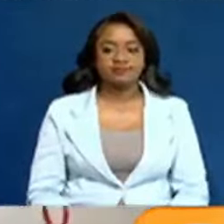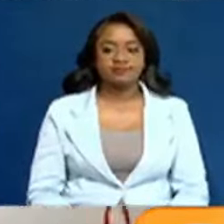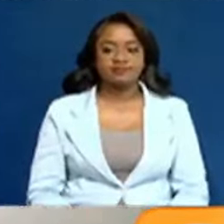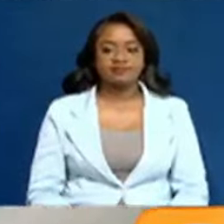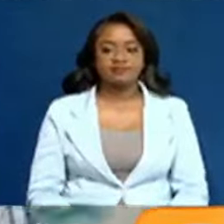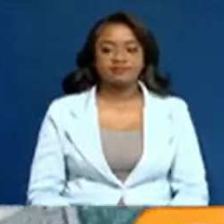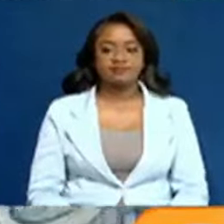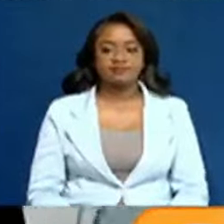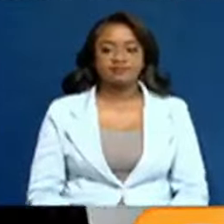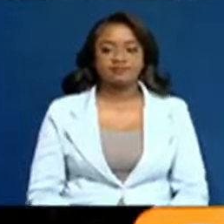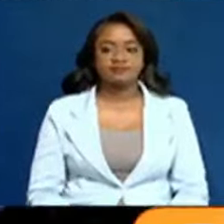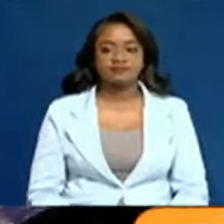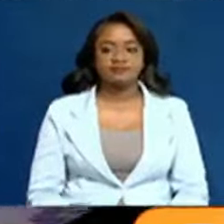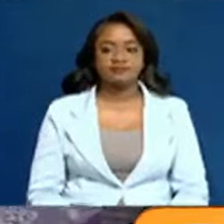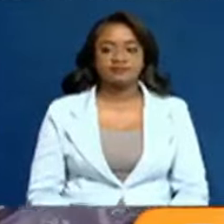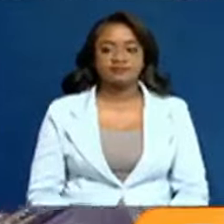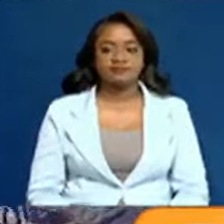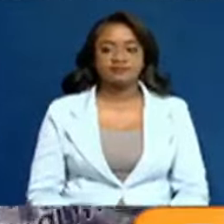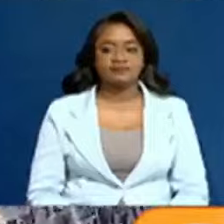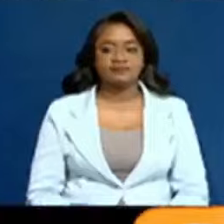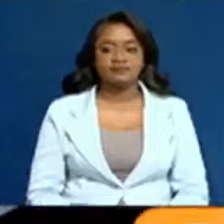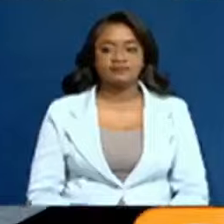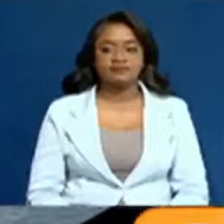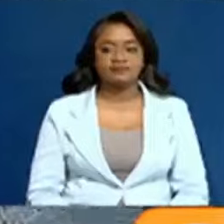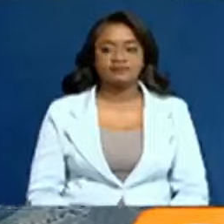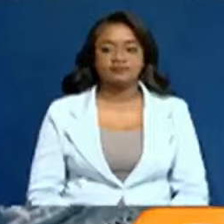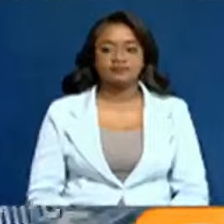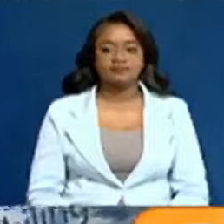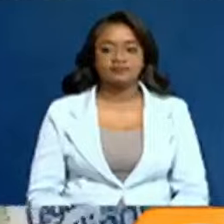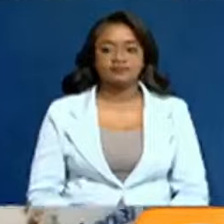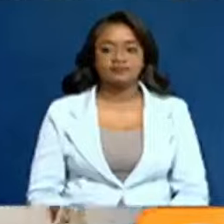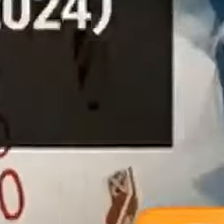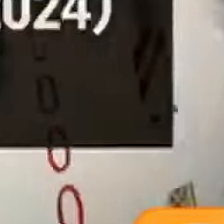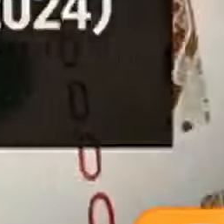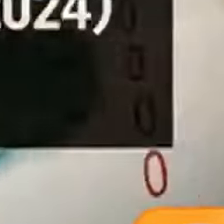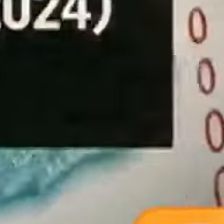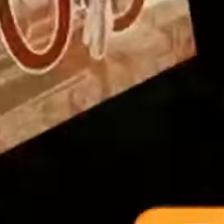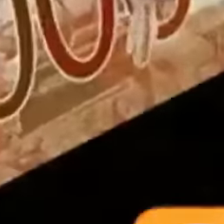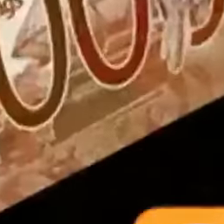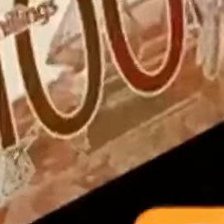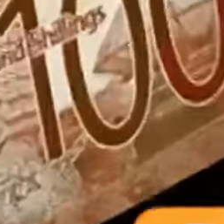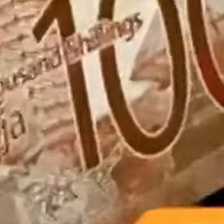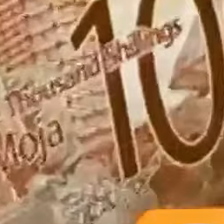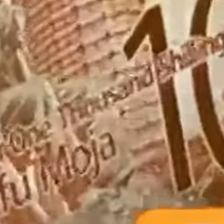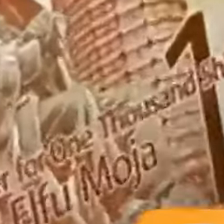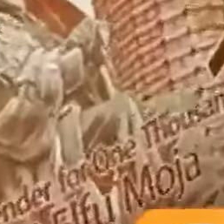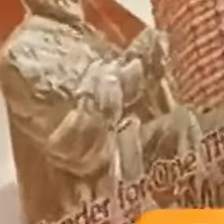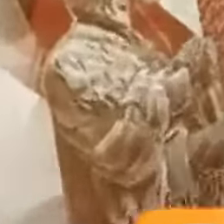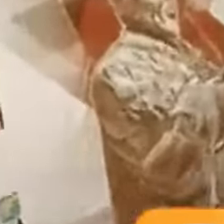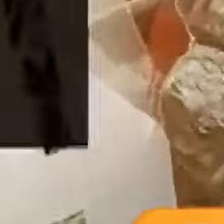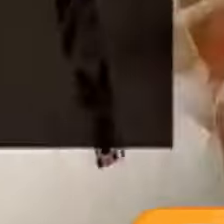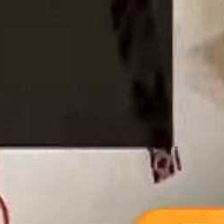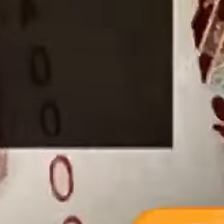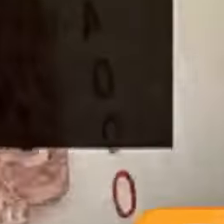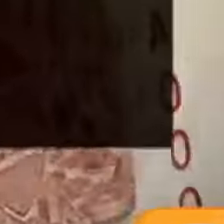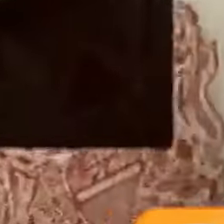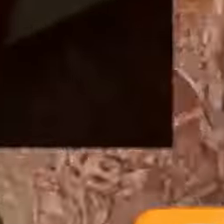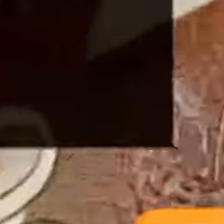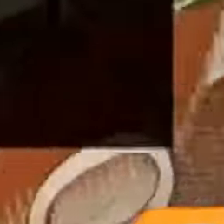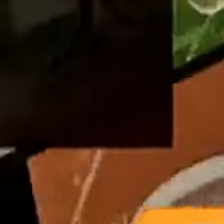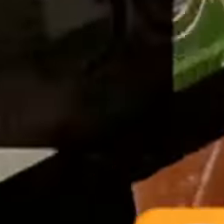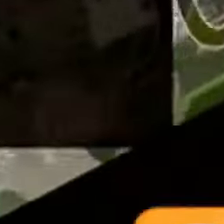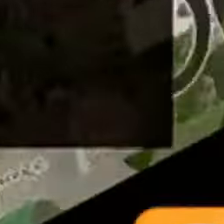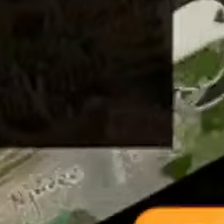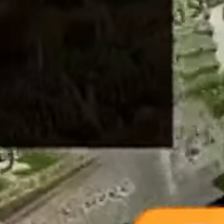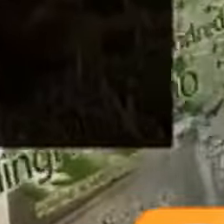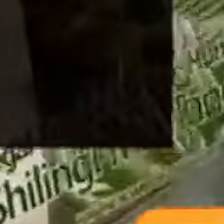375.6 billion shillings in the first half of 2024. The lender noted that over